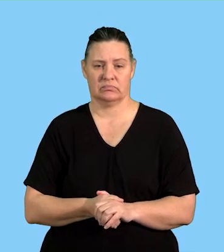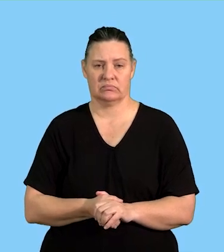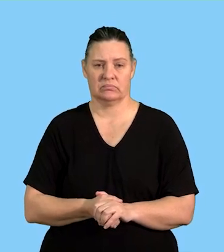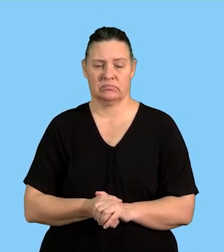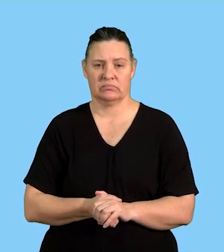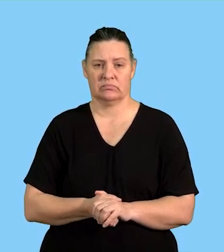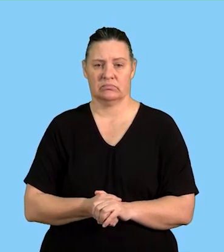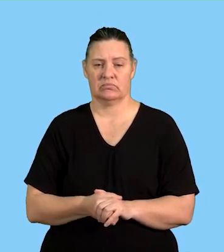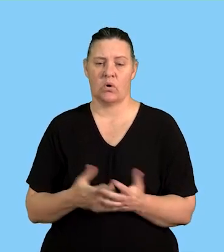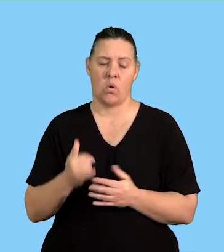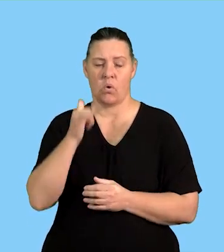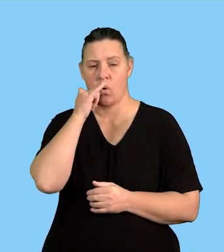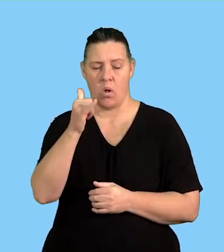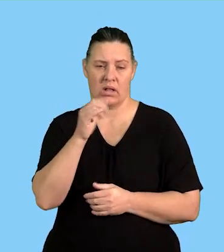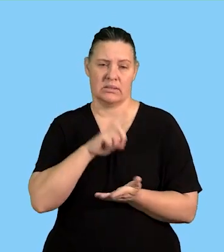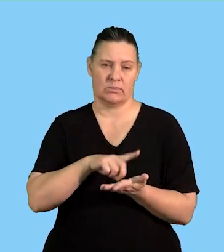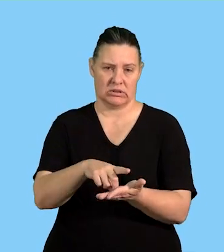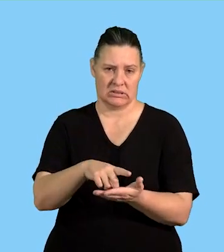or call deposit.